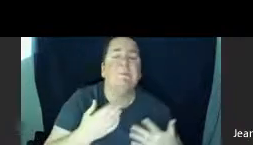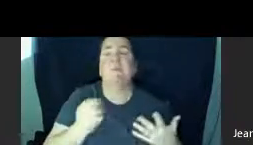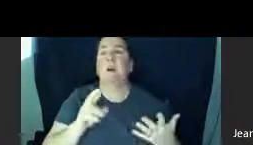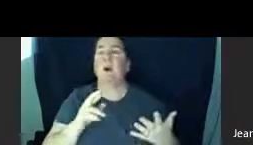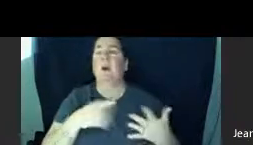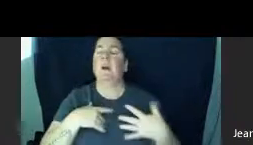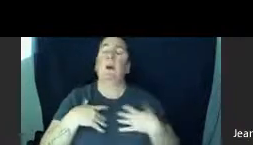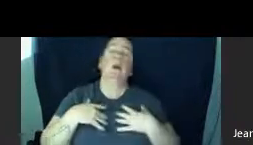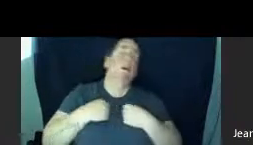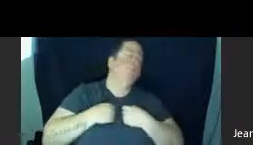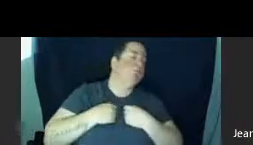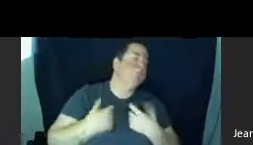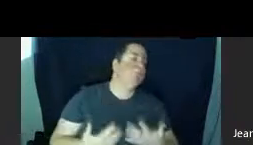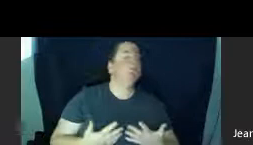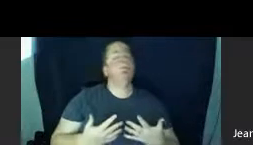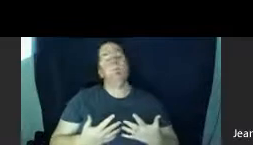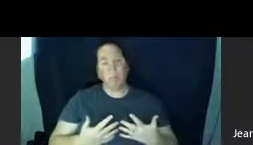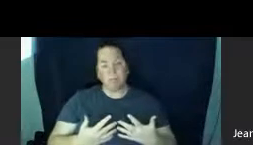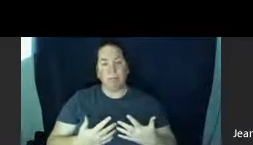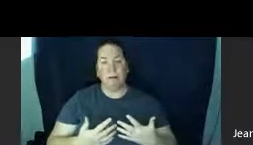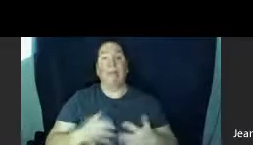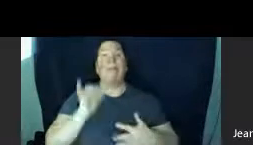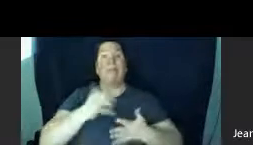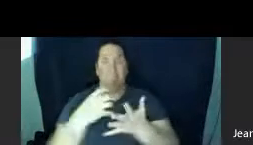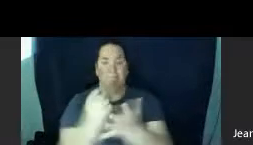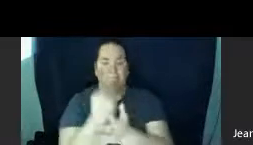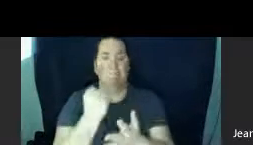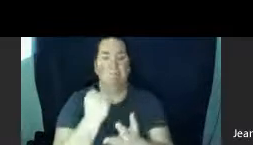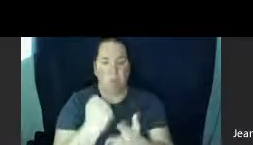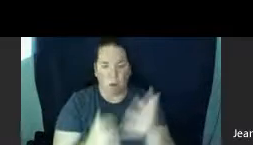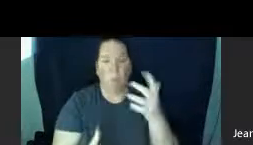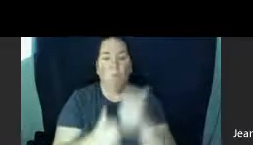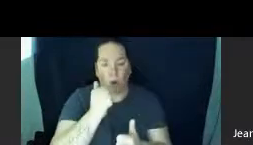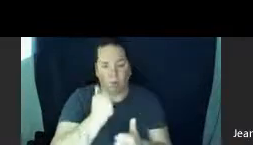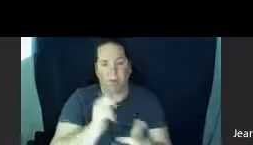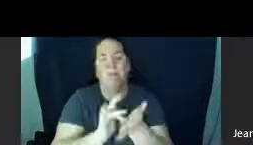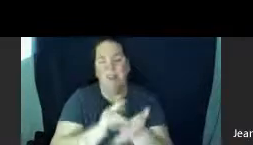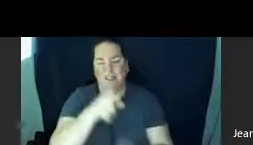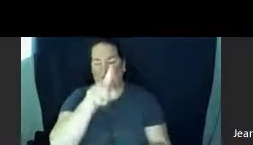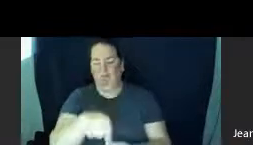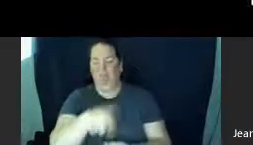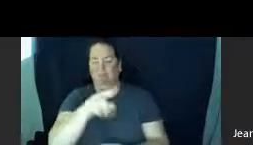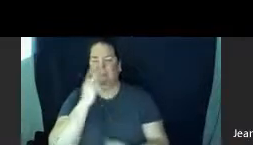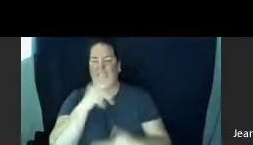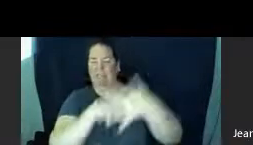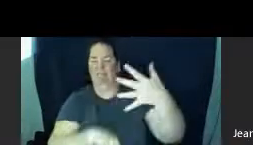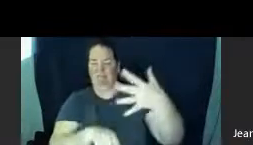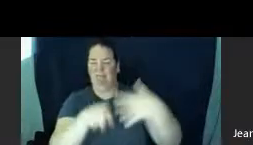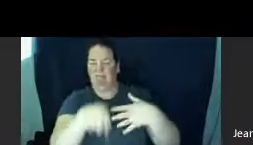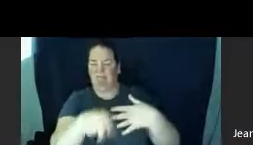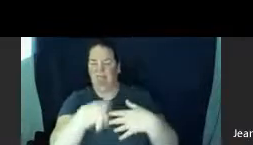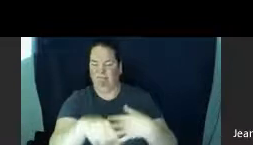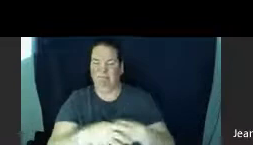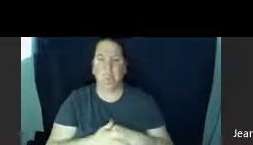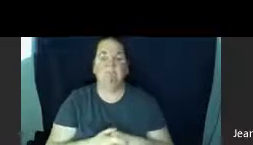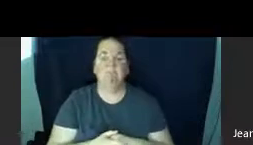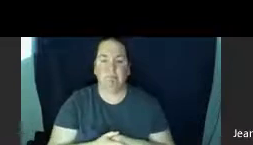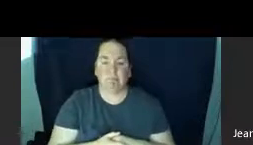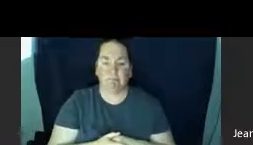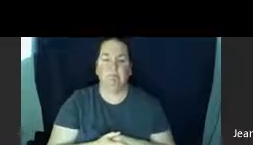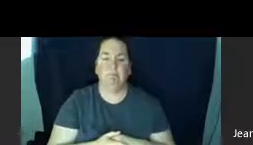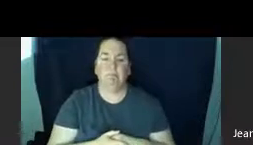run down. This is really the time when most of our therapeutics work well. So this person might